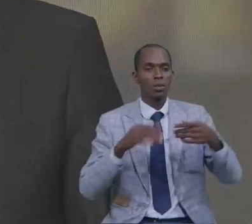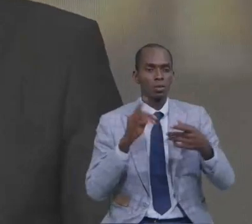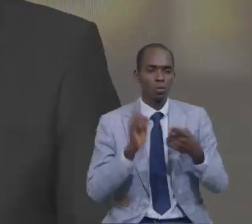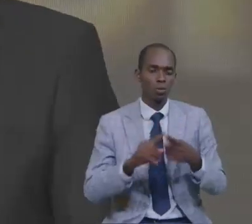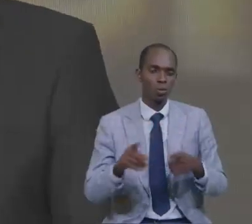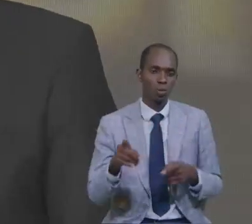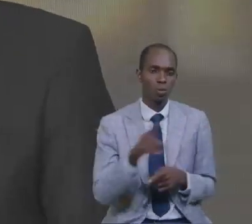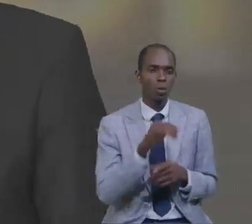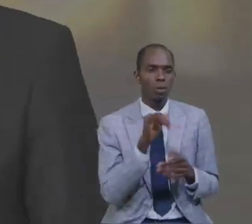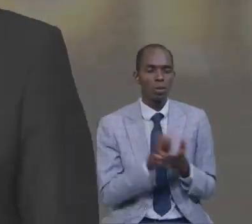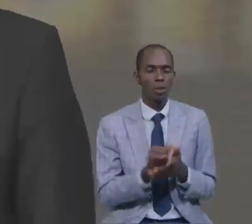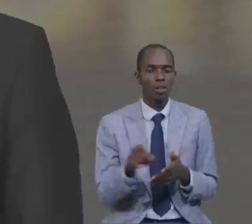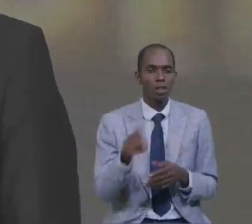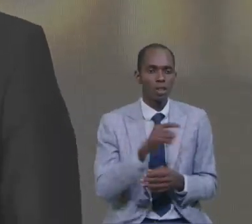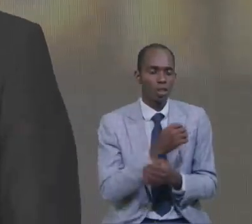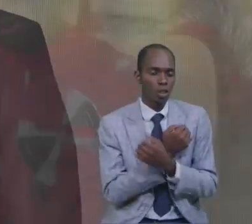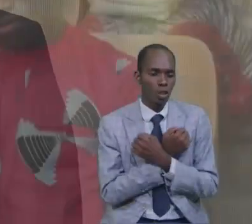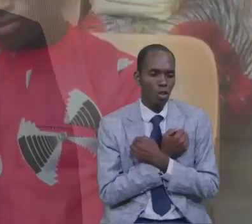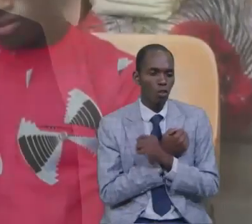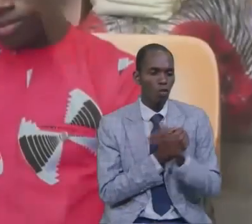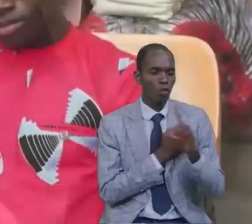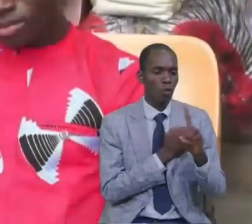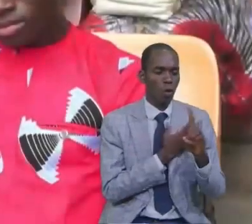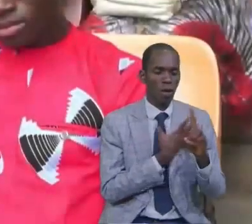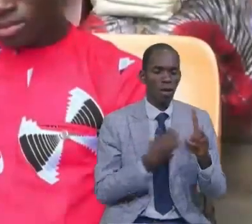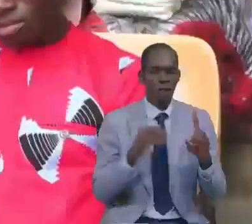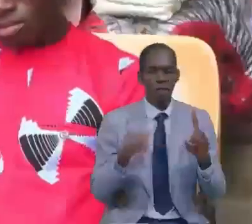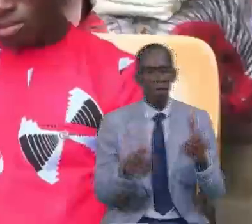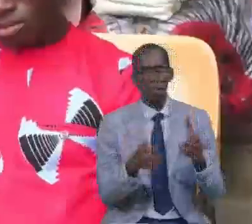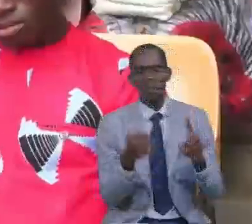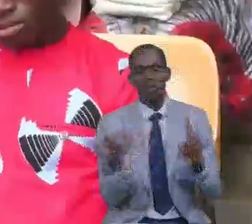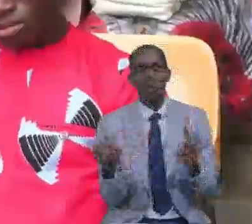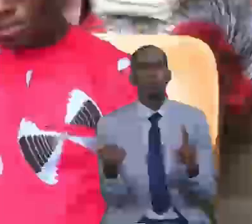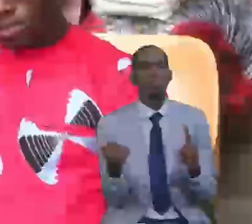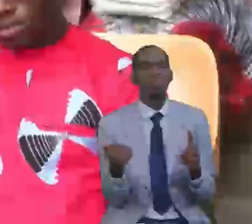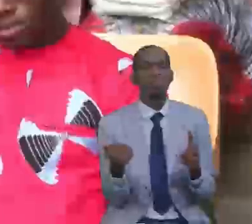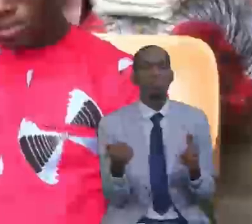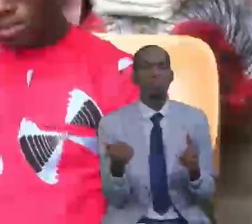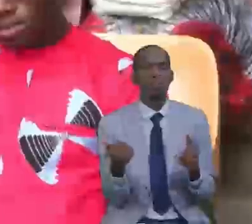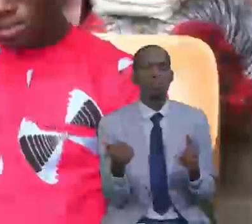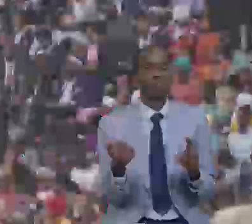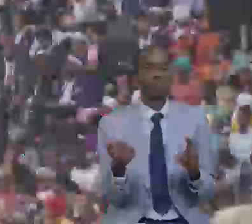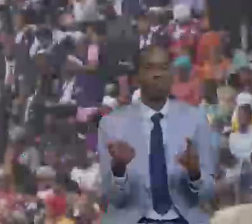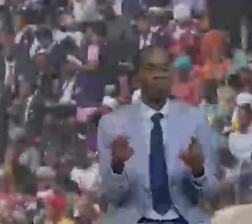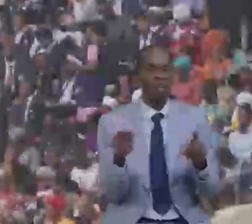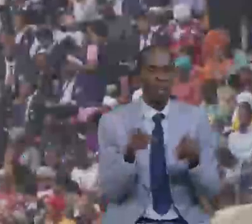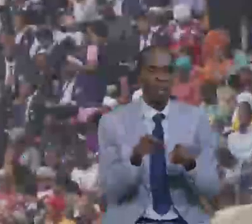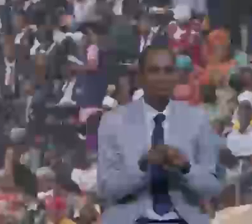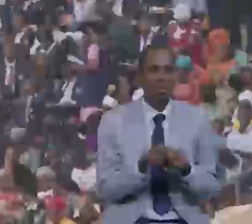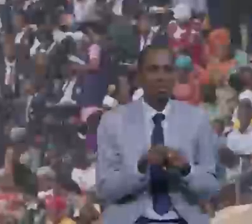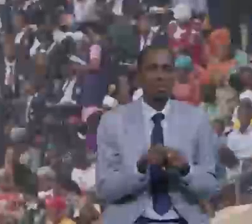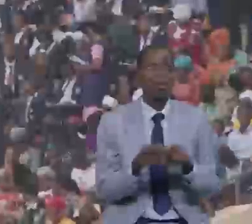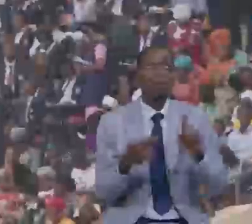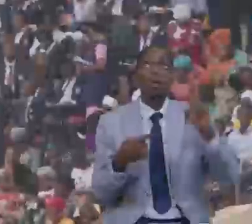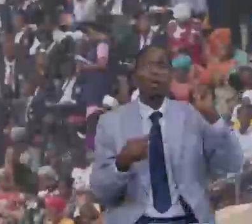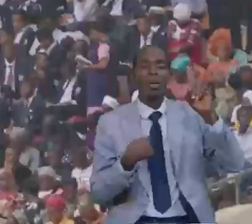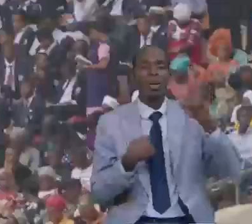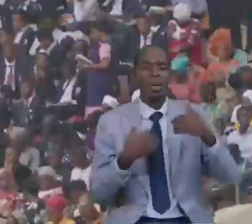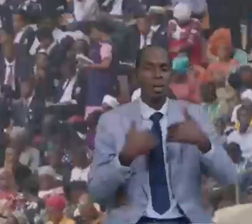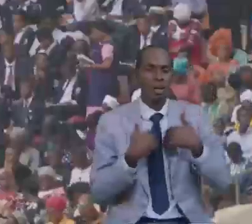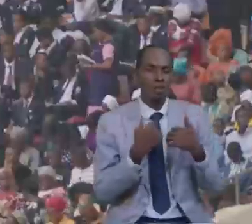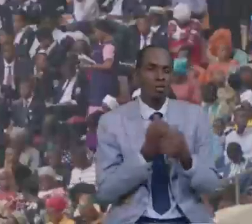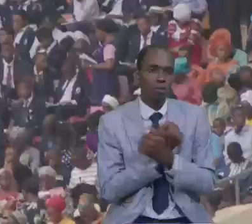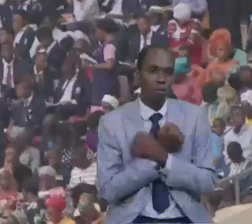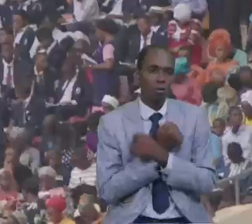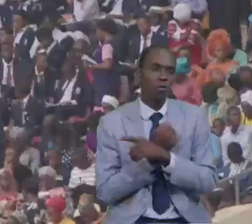as I have loved you, that ye also love one another.